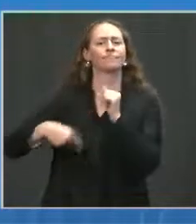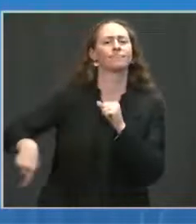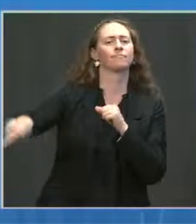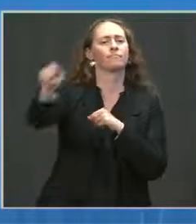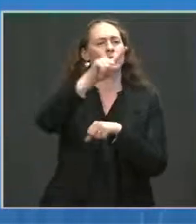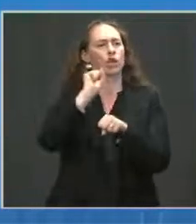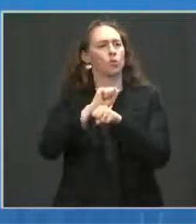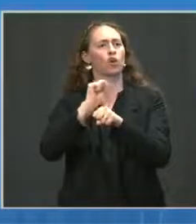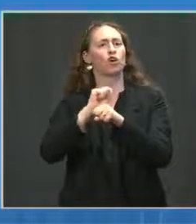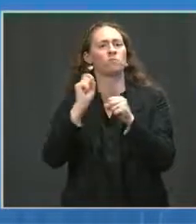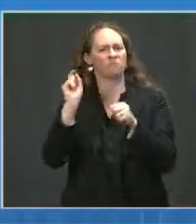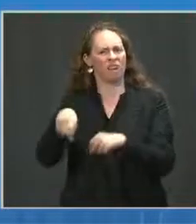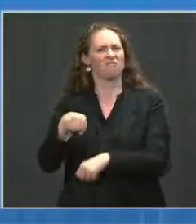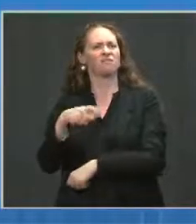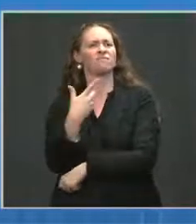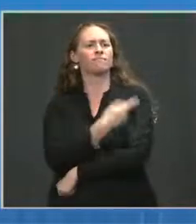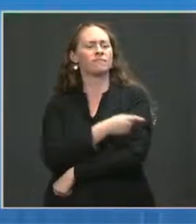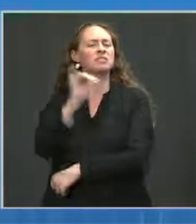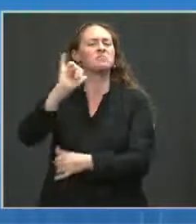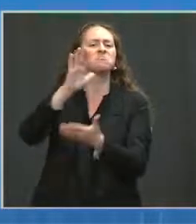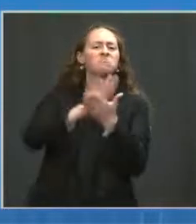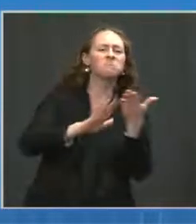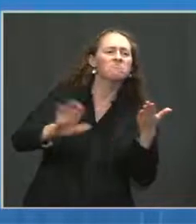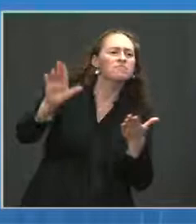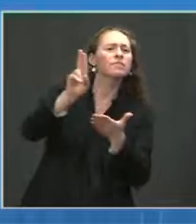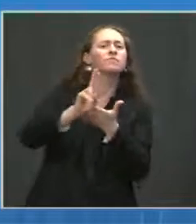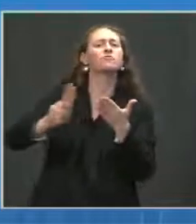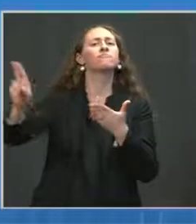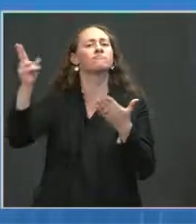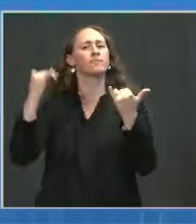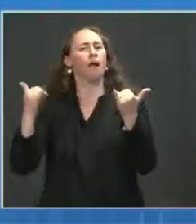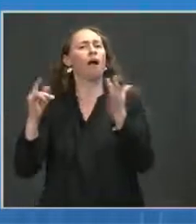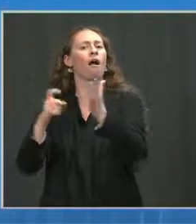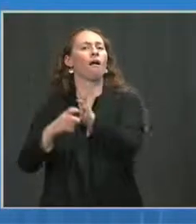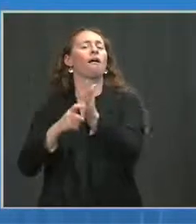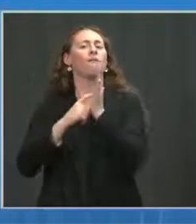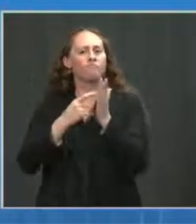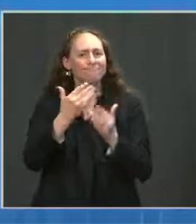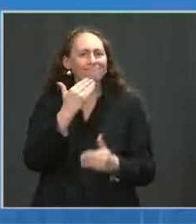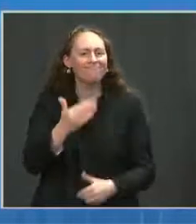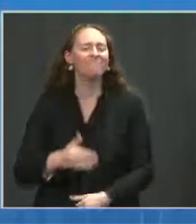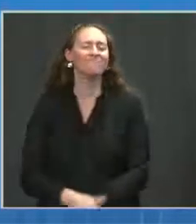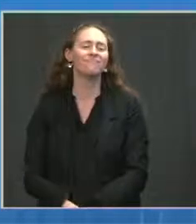and hospital systems across the country who are implementing similar requirements.